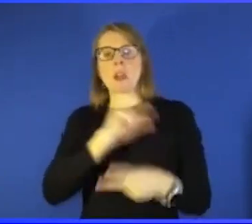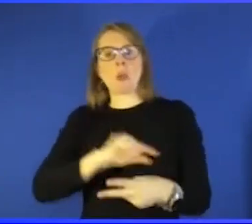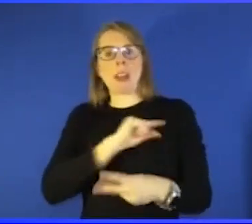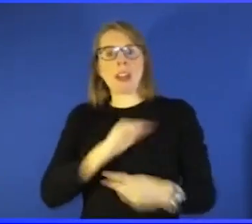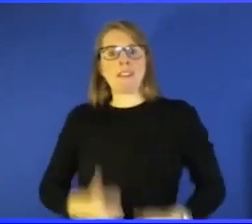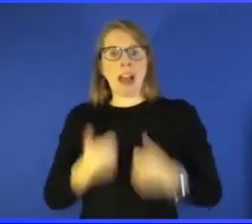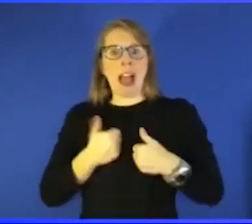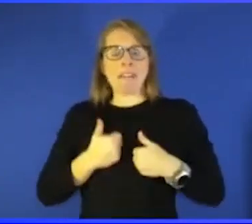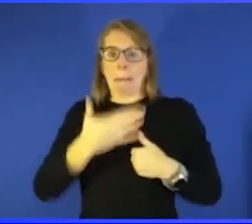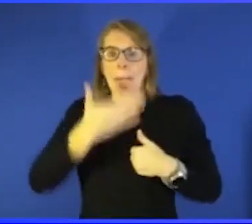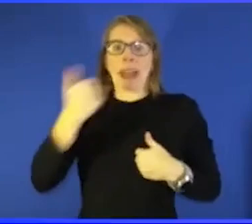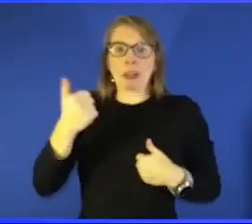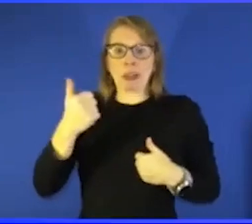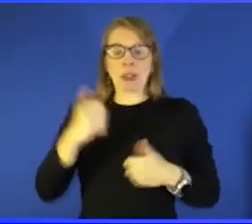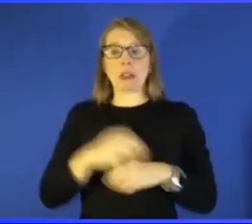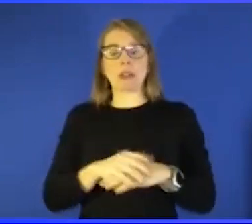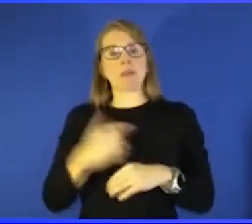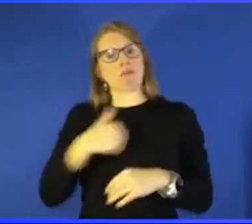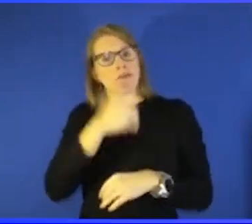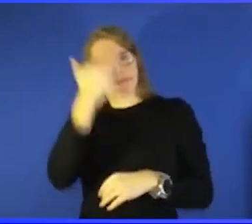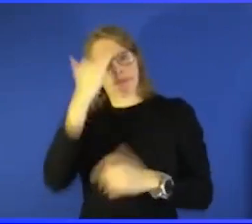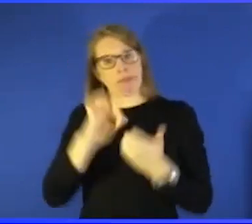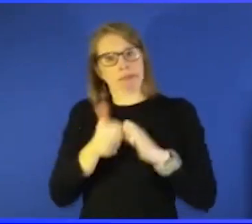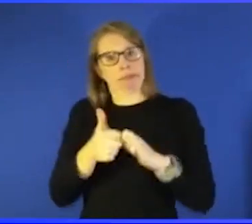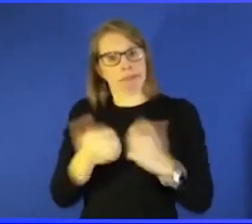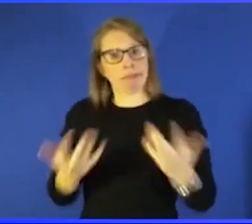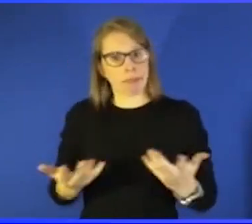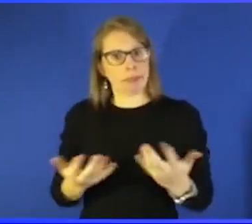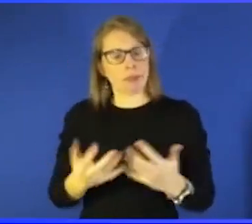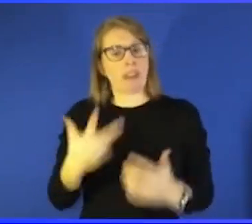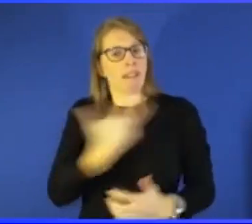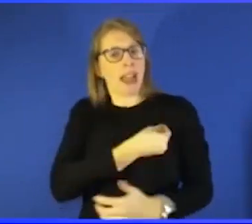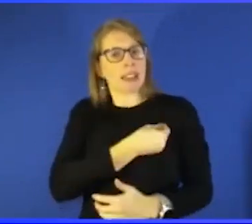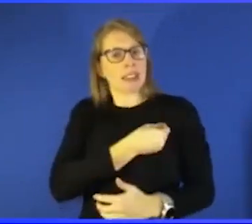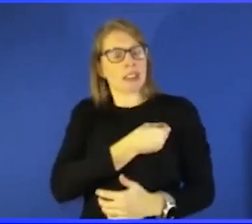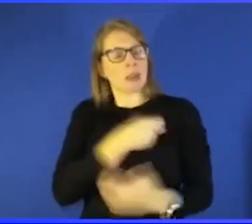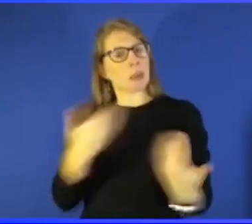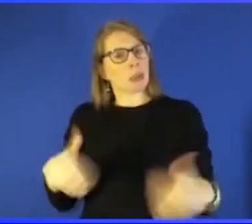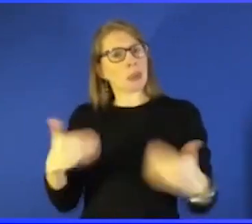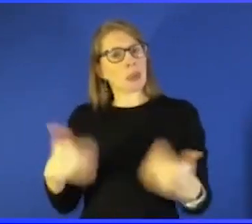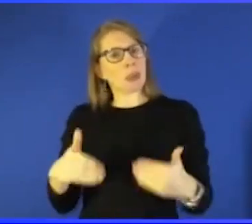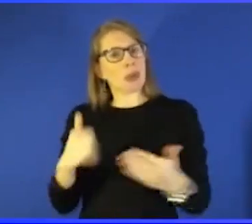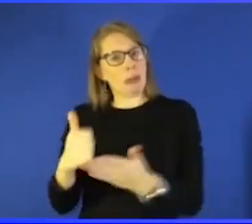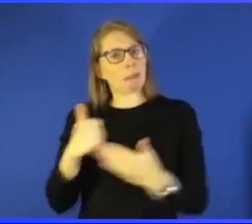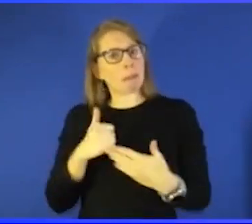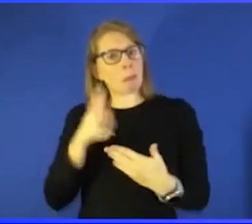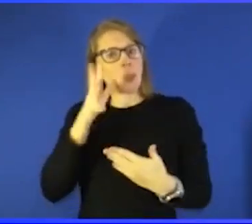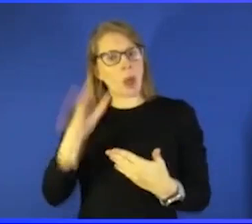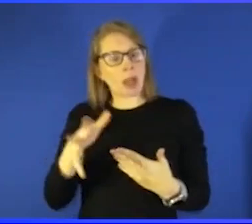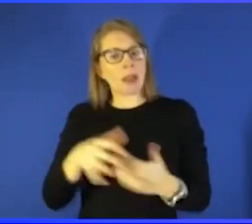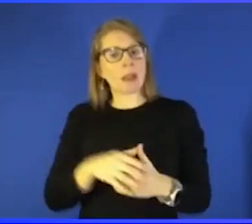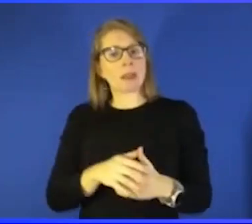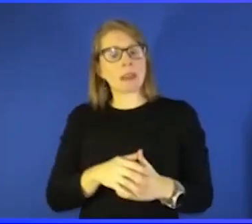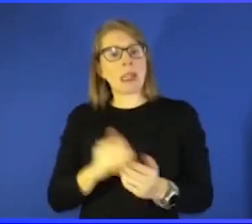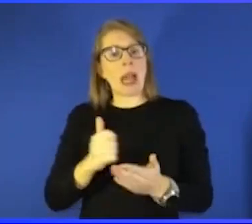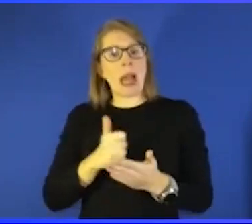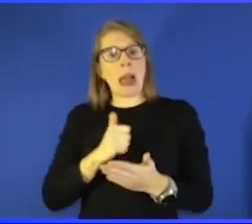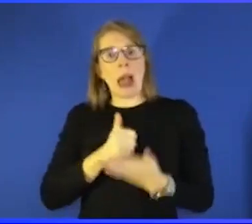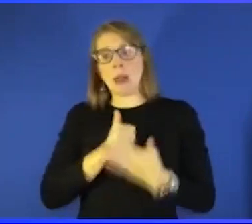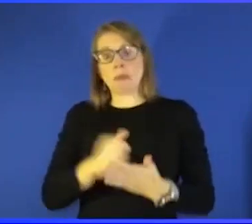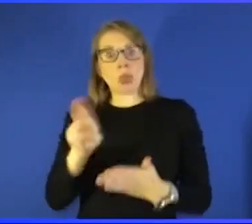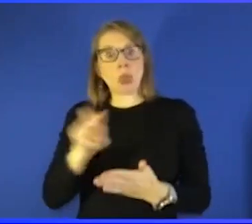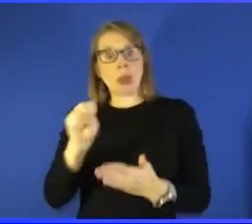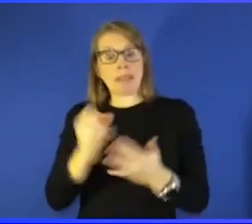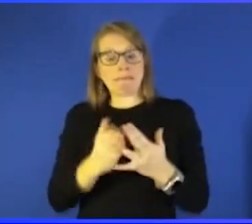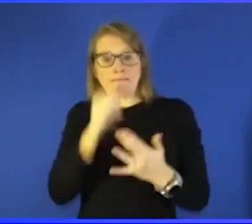way to do that. Certainly, vaccinations are going to help with that, help us get through